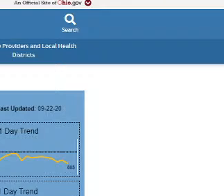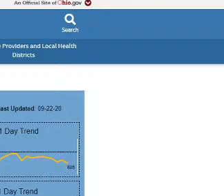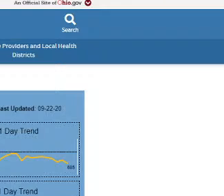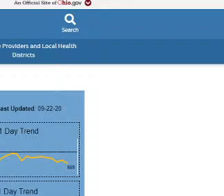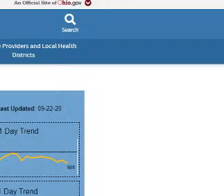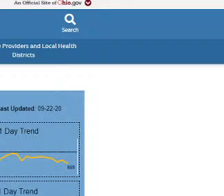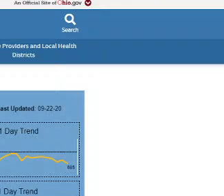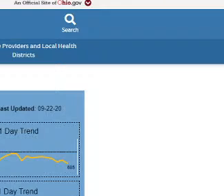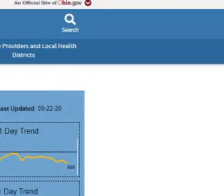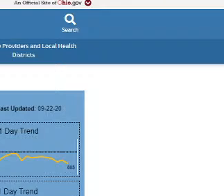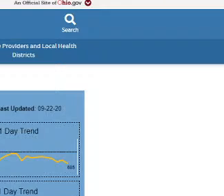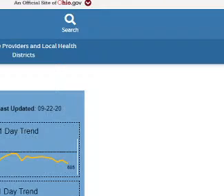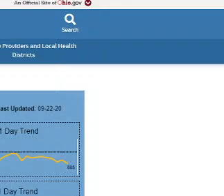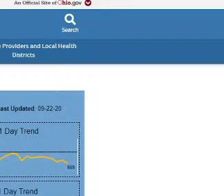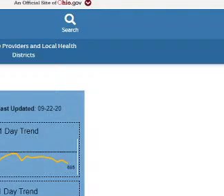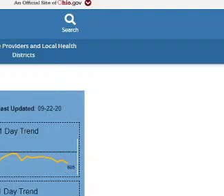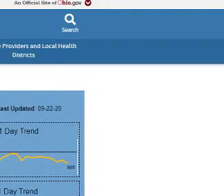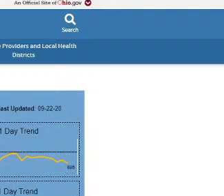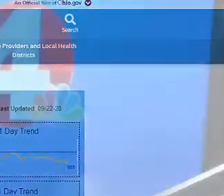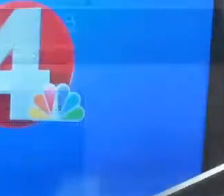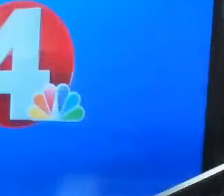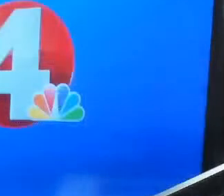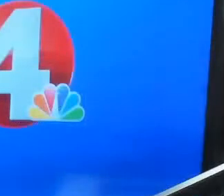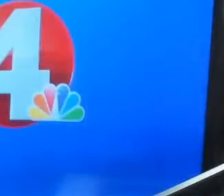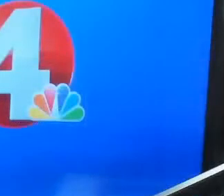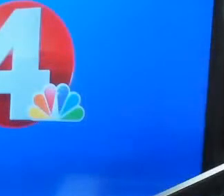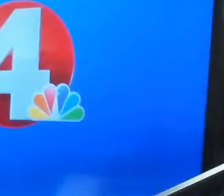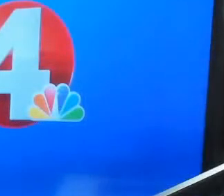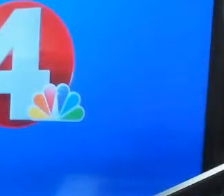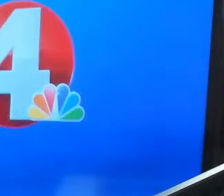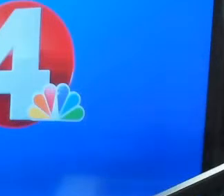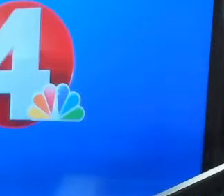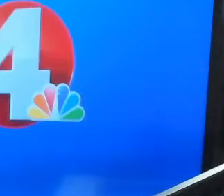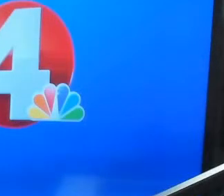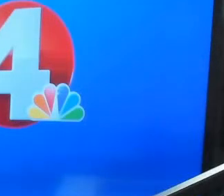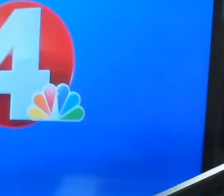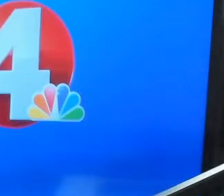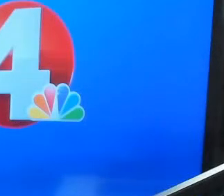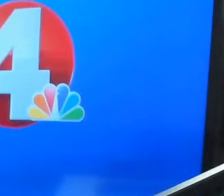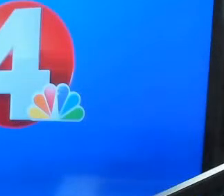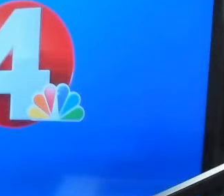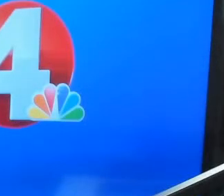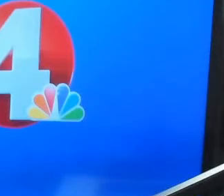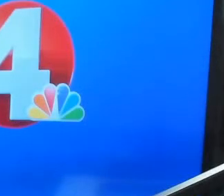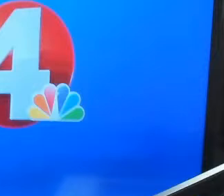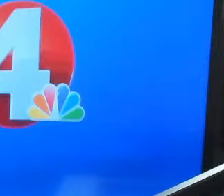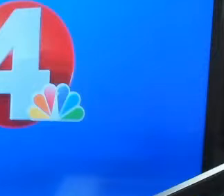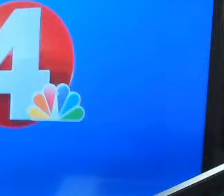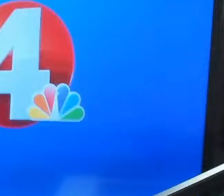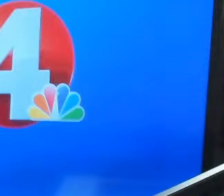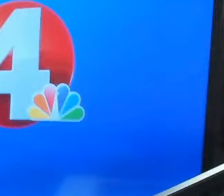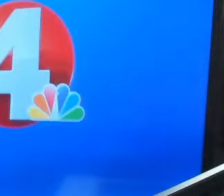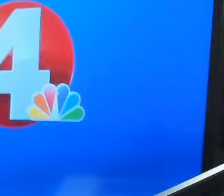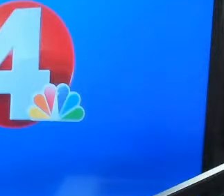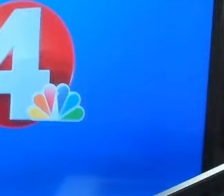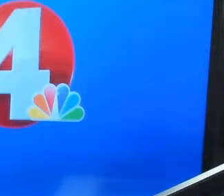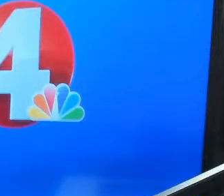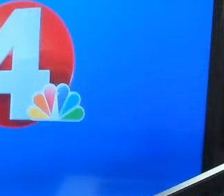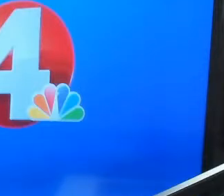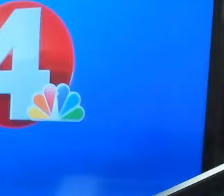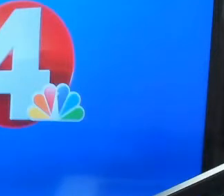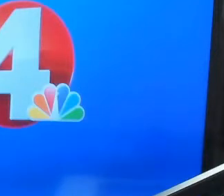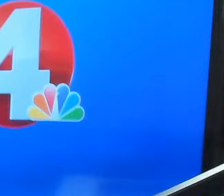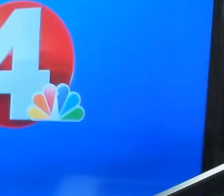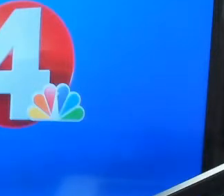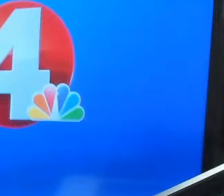messages that he had there, as far as wearing masks and different things like that, and the crowd's reaction to him. We'll be